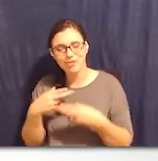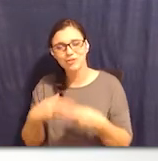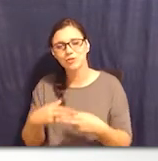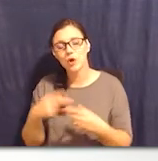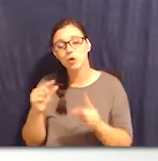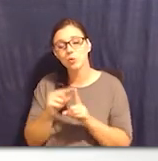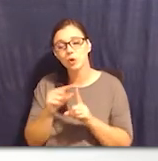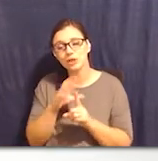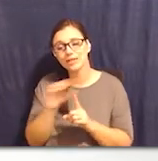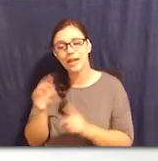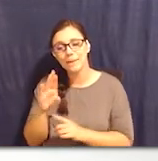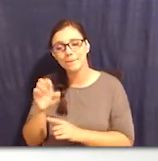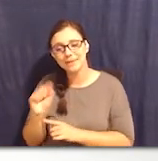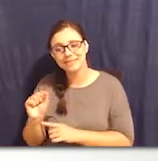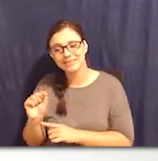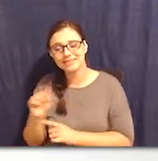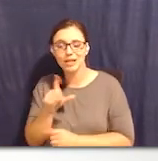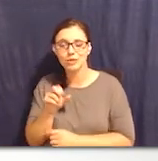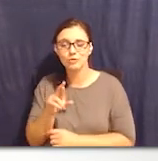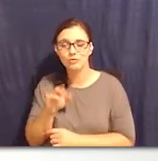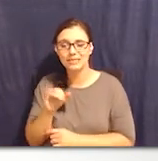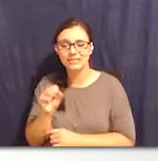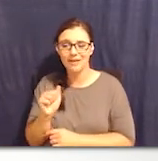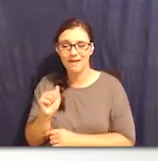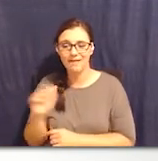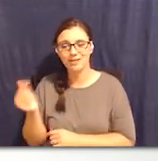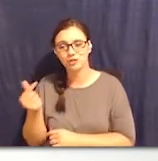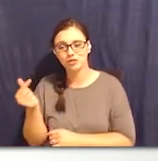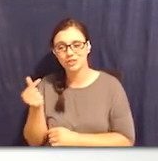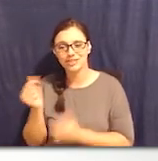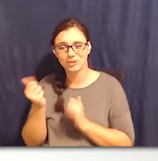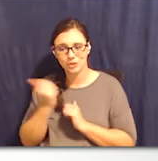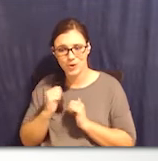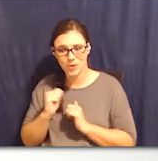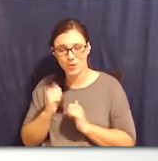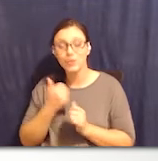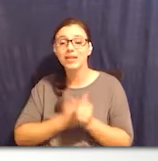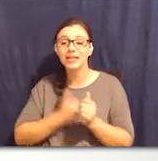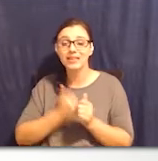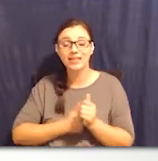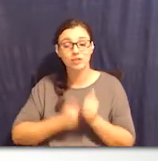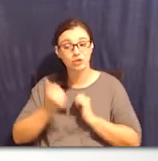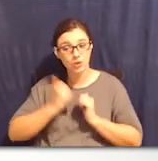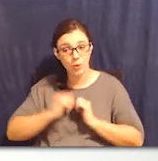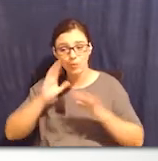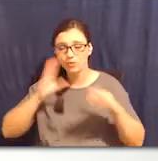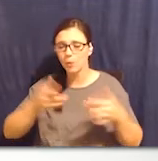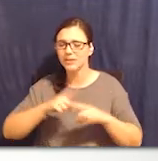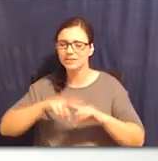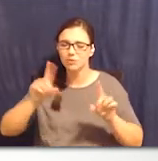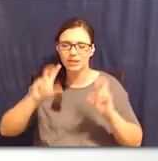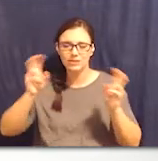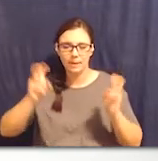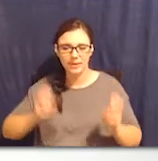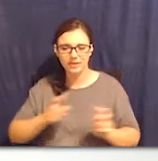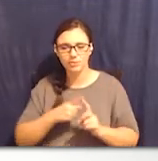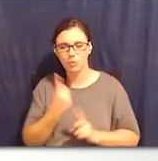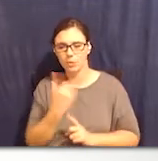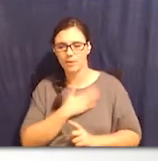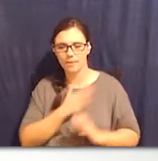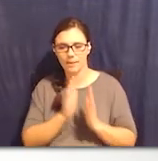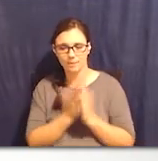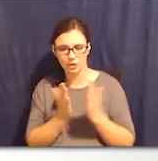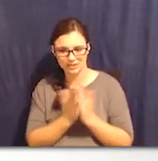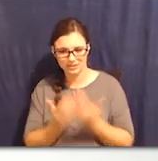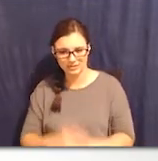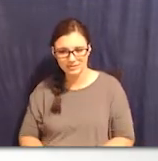on my YouTube channel called Words and Beats, The Larissa G Show. And each episode of my show focuses on a